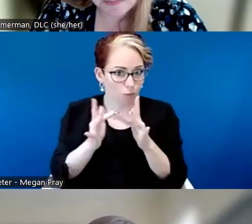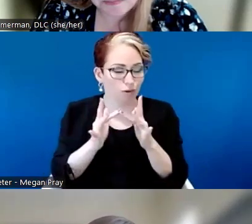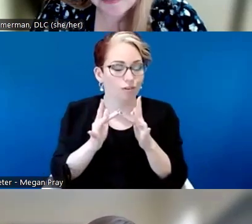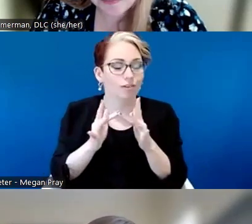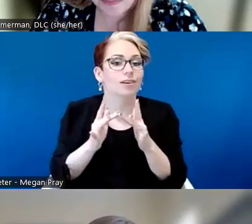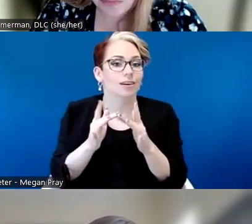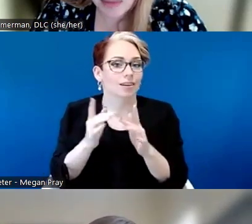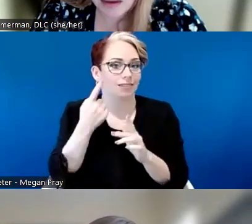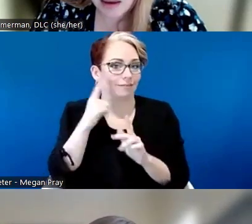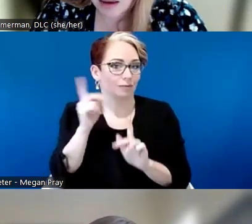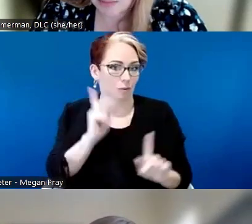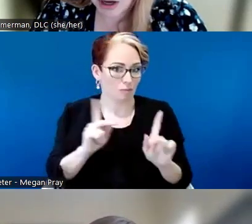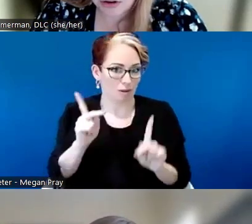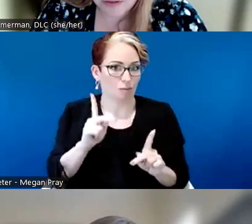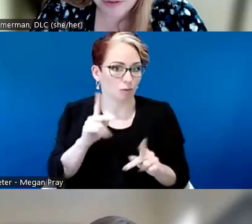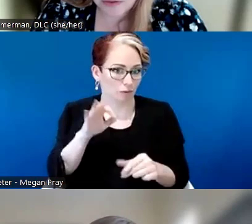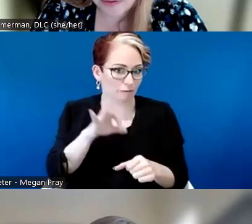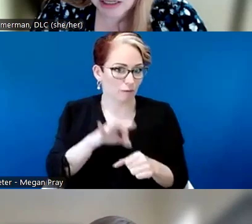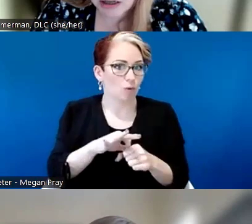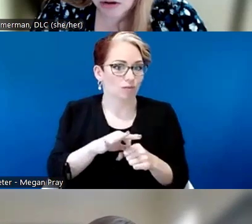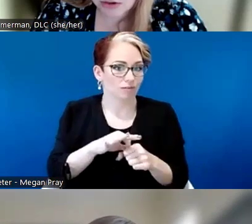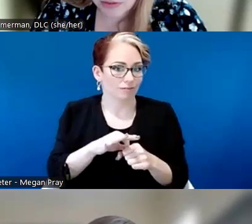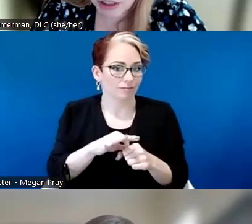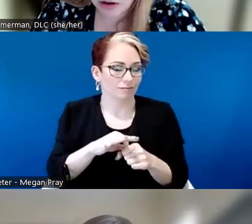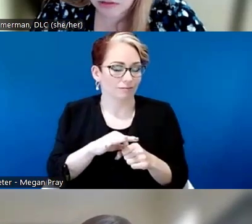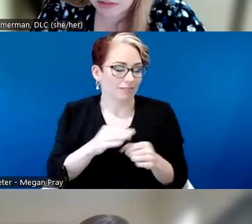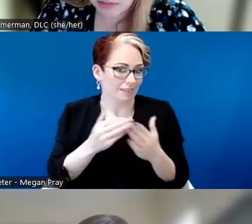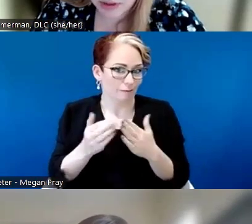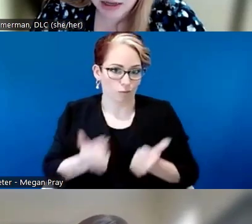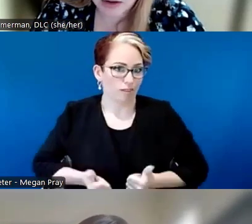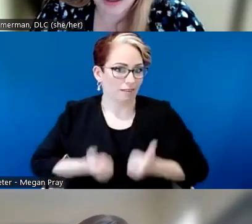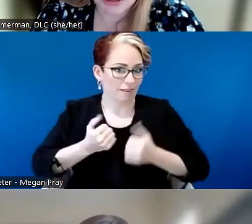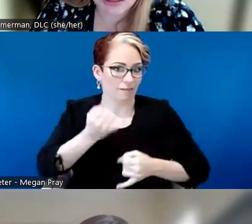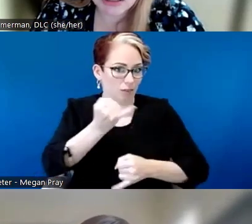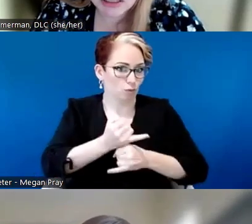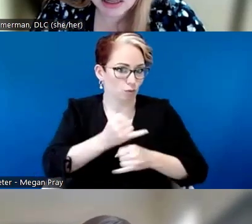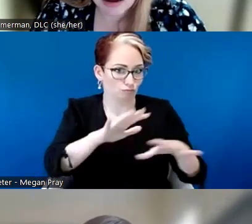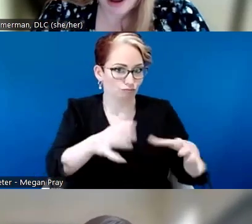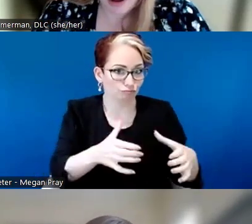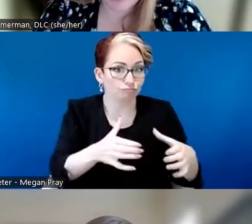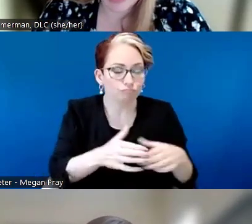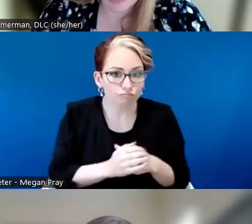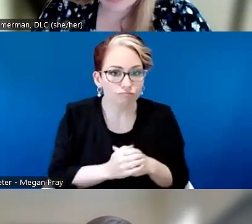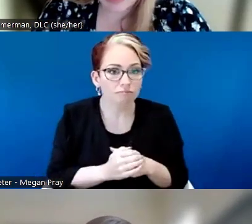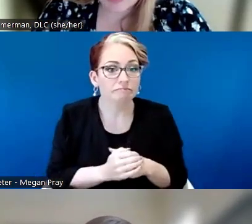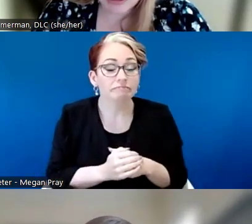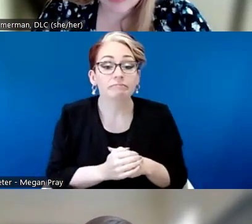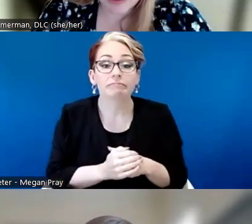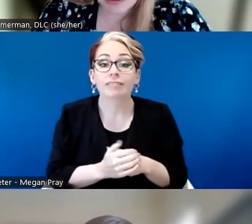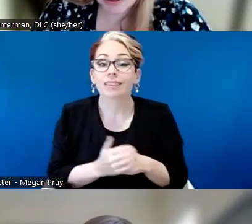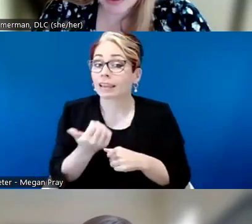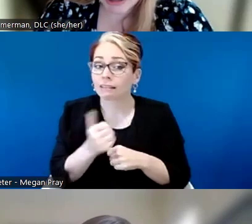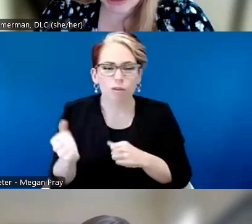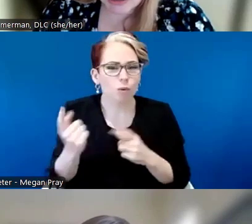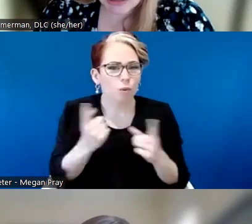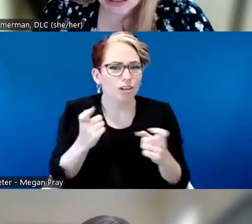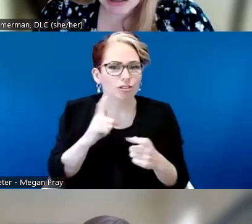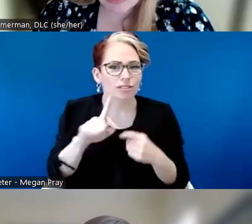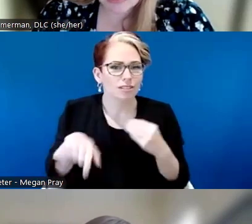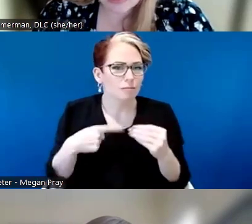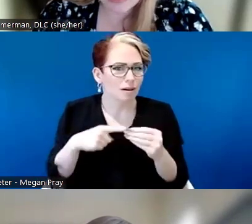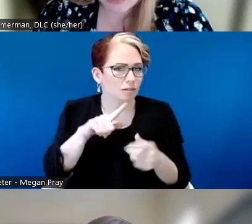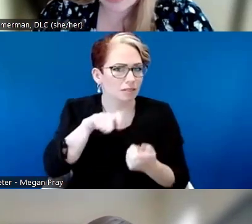facilities. But you can feel free to also reach out to me with any questions after this about specific